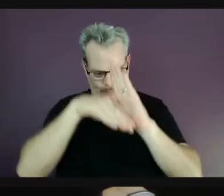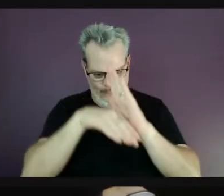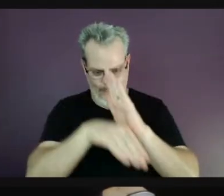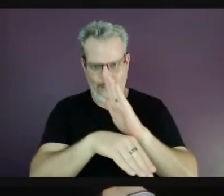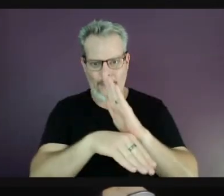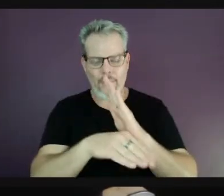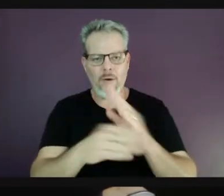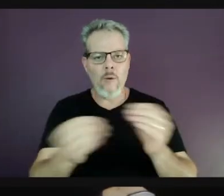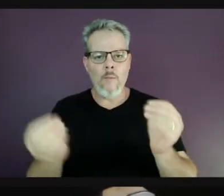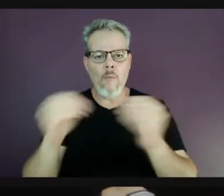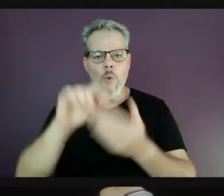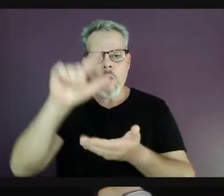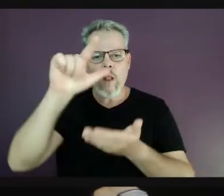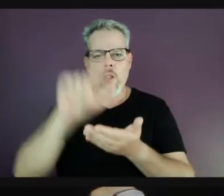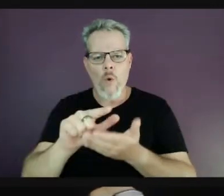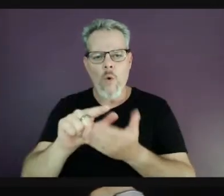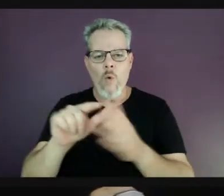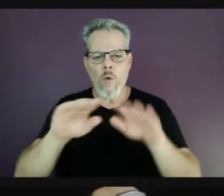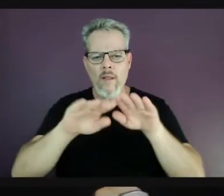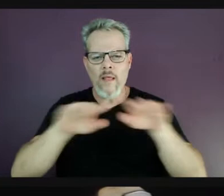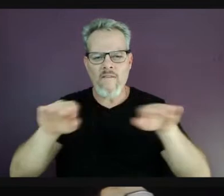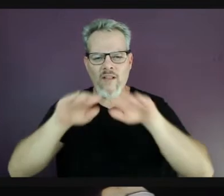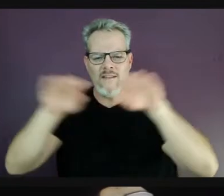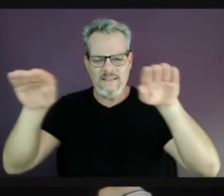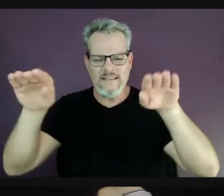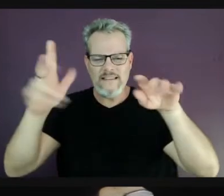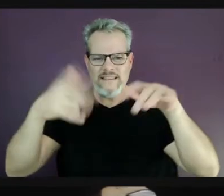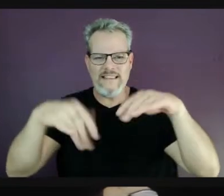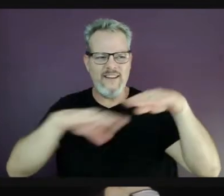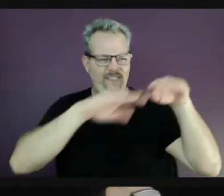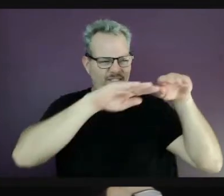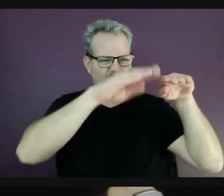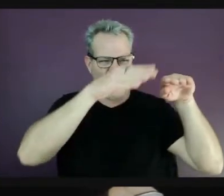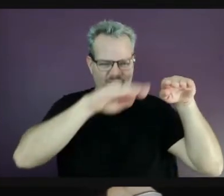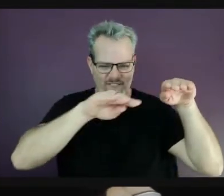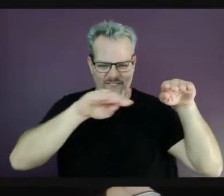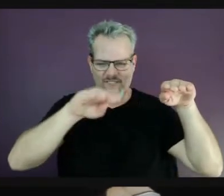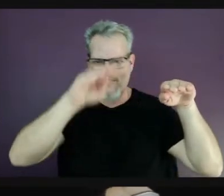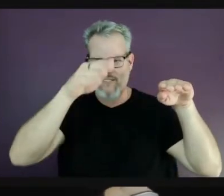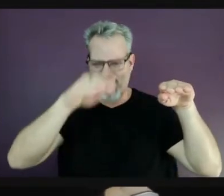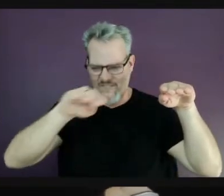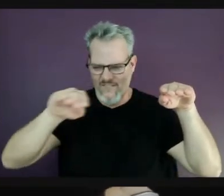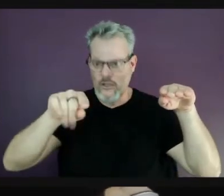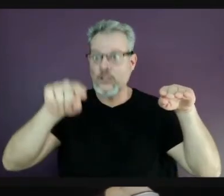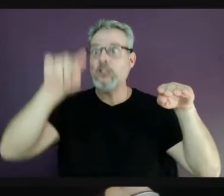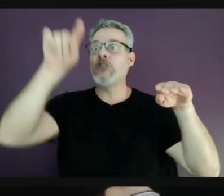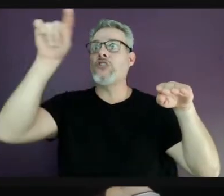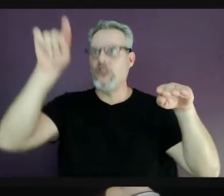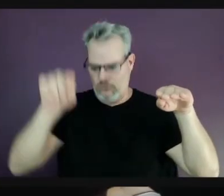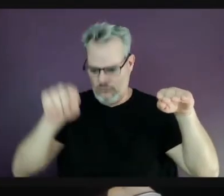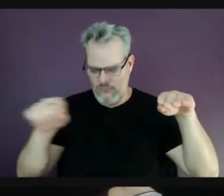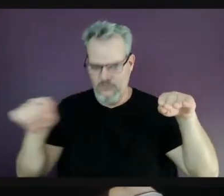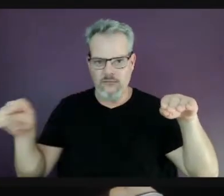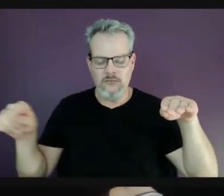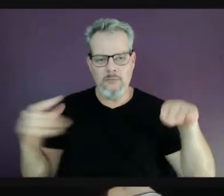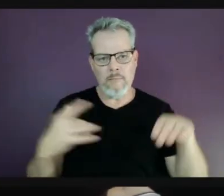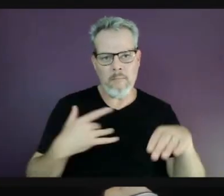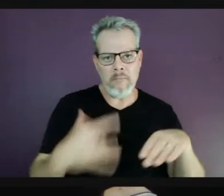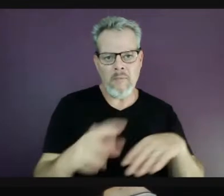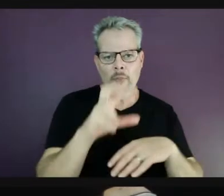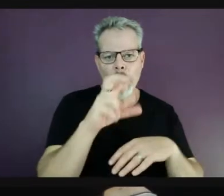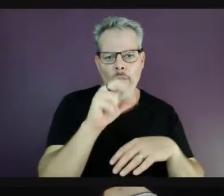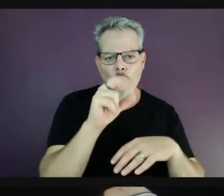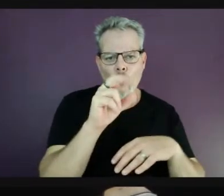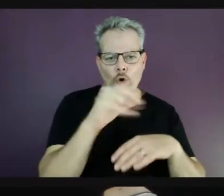lower levels are still quite a bit above the background level here. The background level might be 30 earthquakes per day in this area. We're currently in